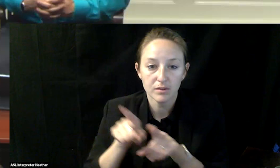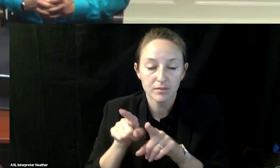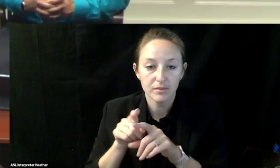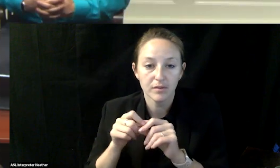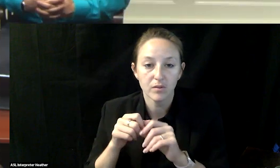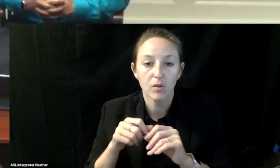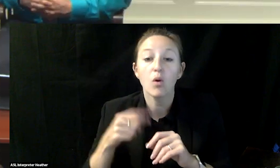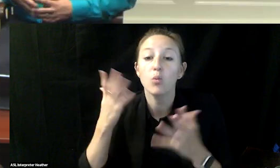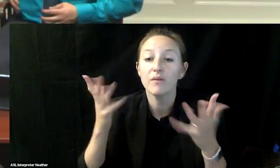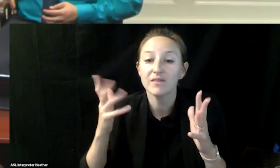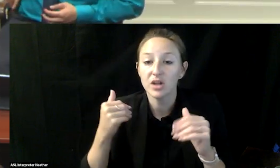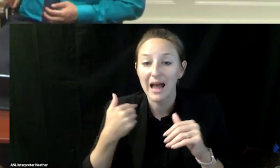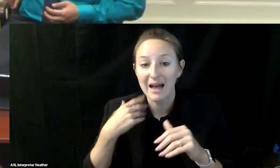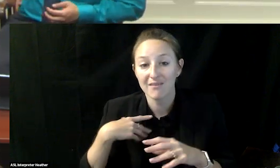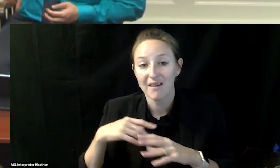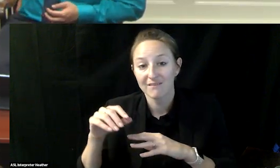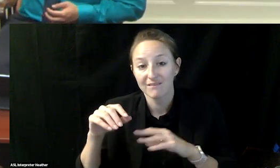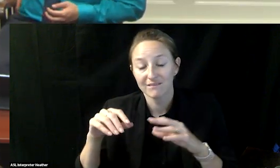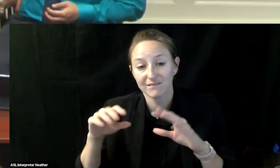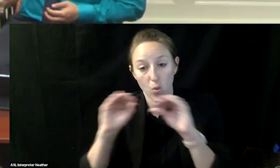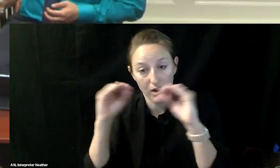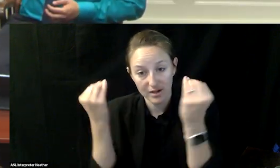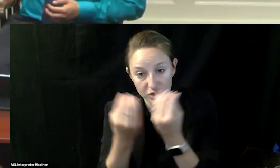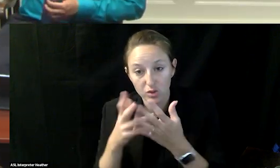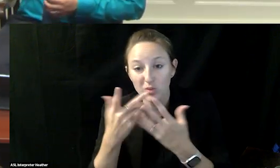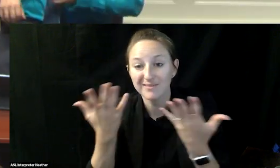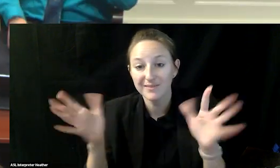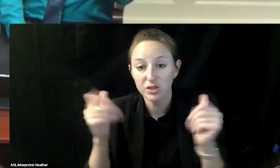gaad.foundation. We just announced this morning or last night